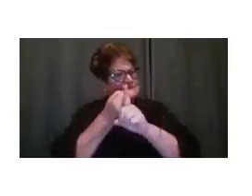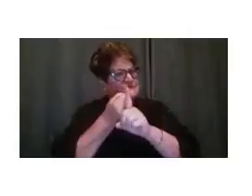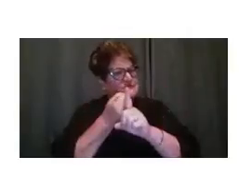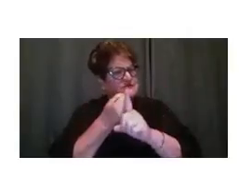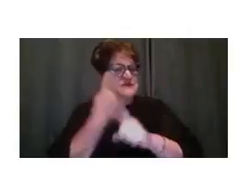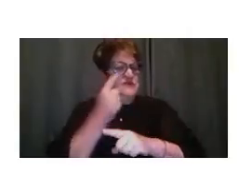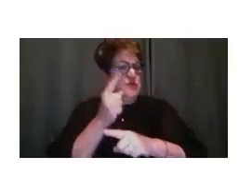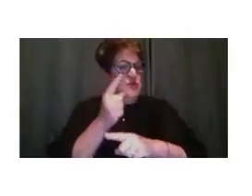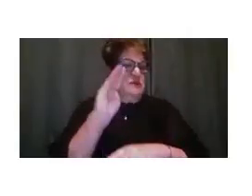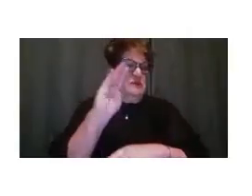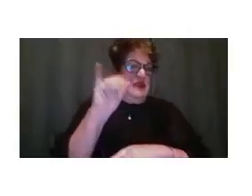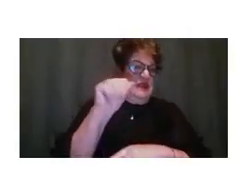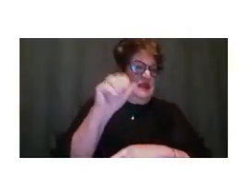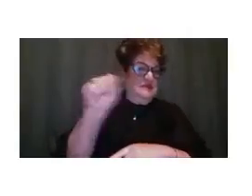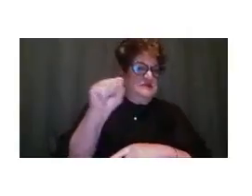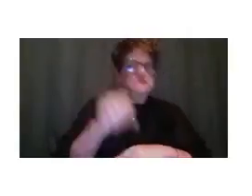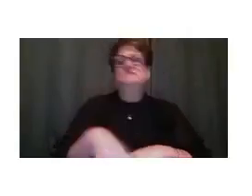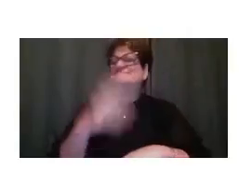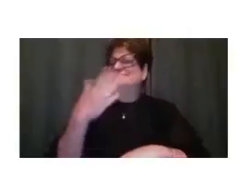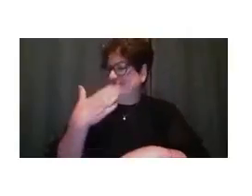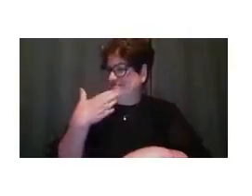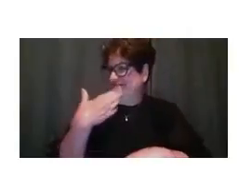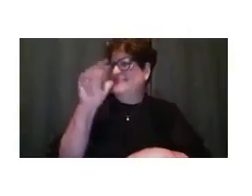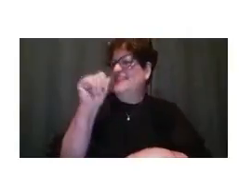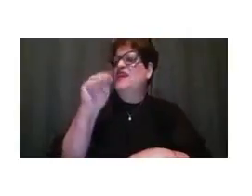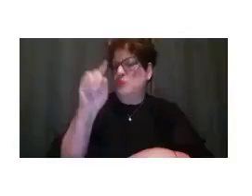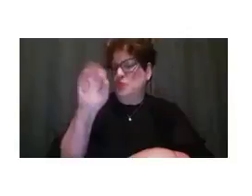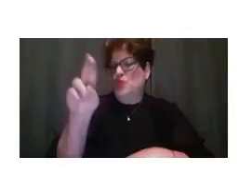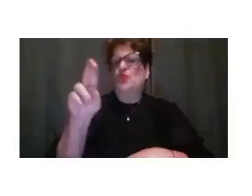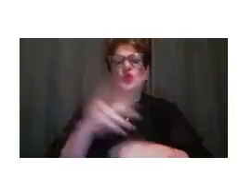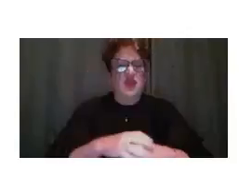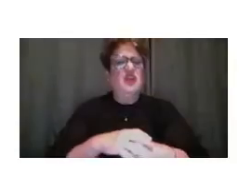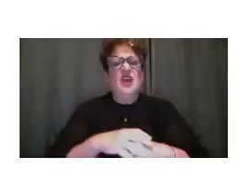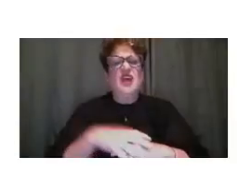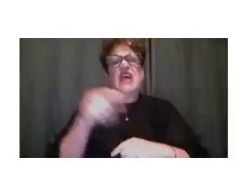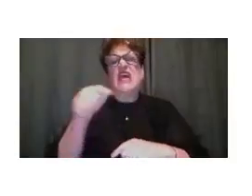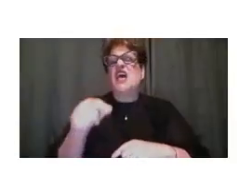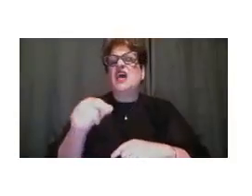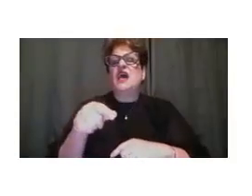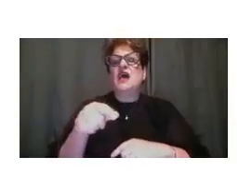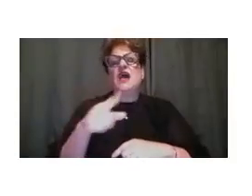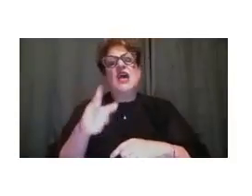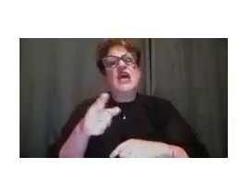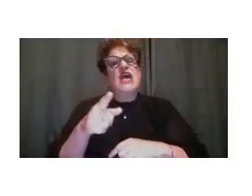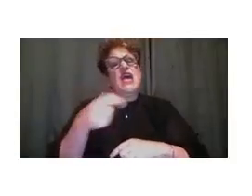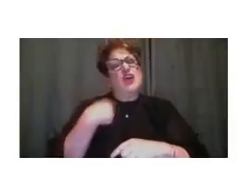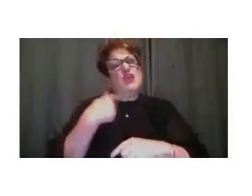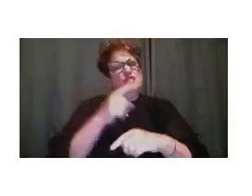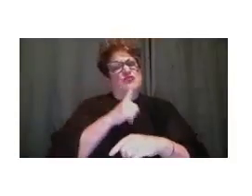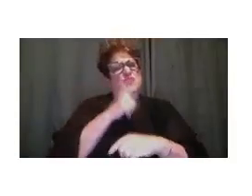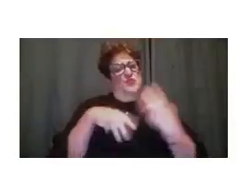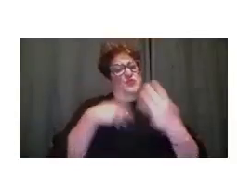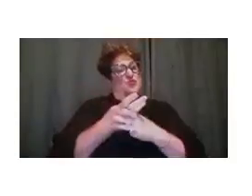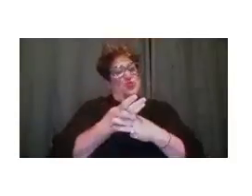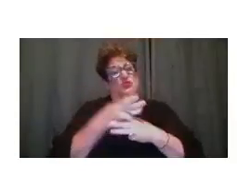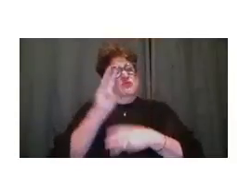Okay, thank you, Amber. Okay, the real world